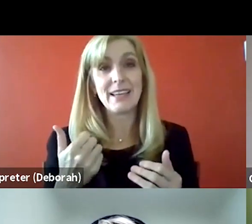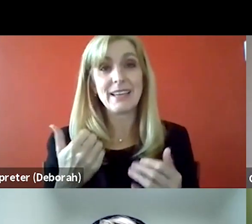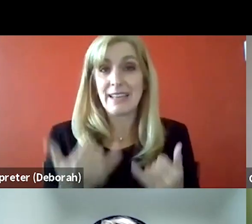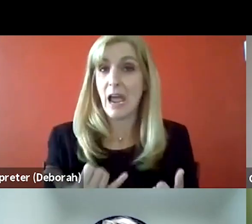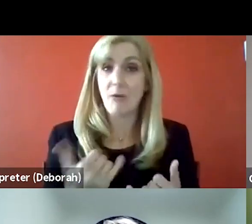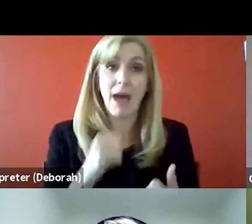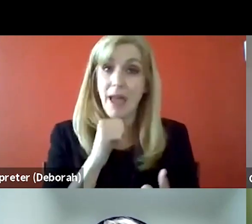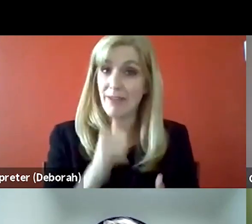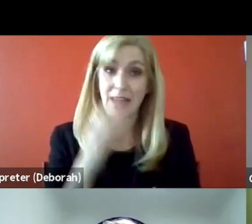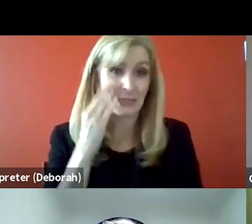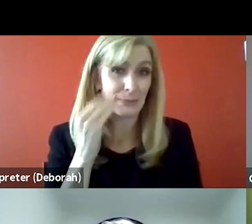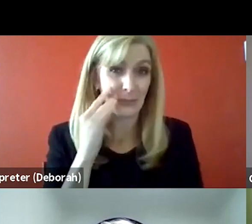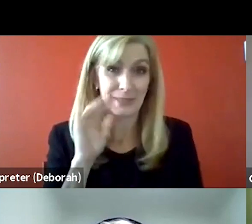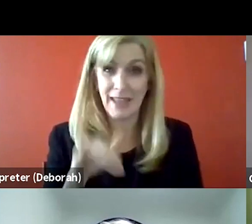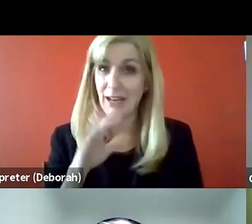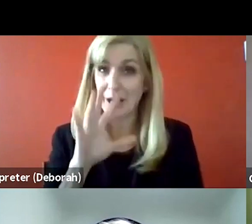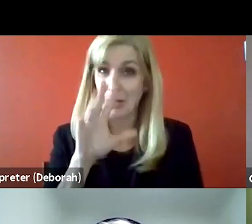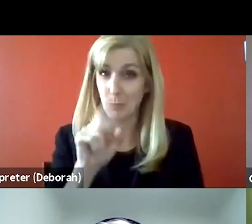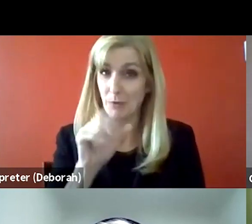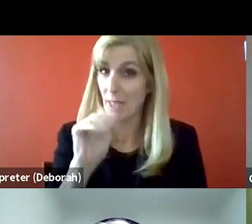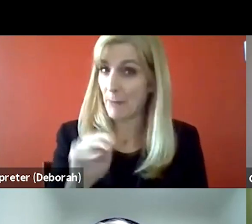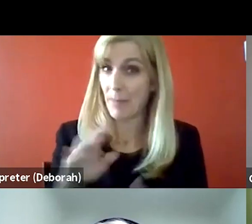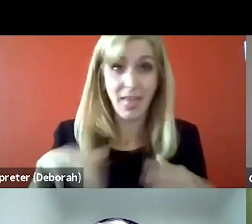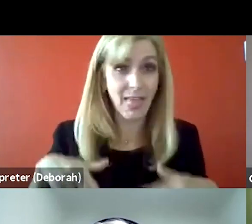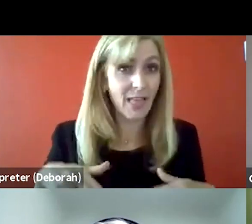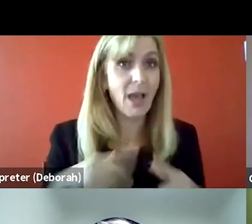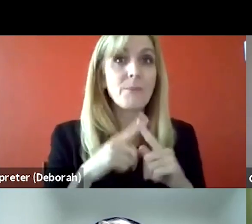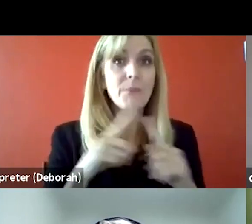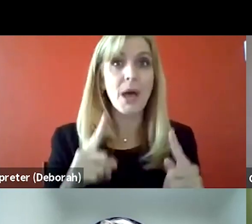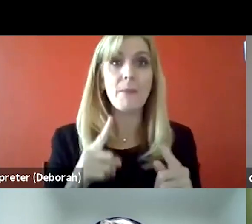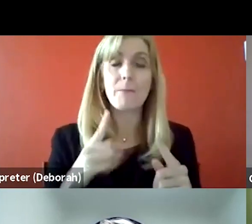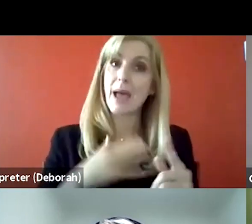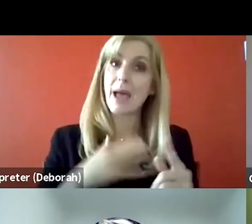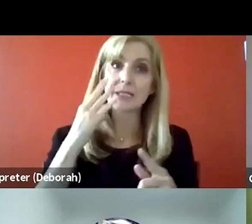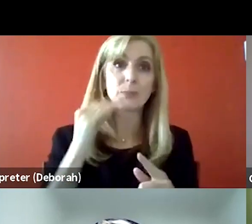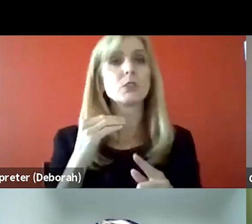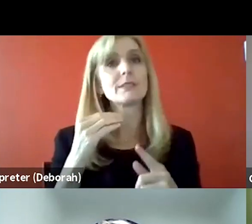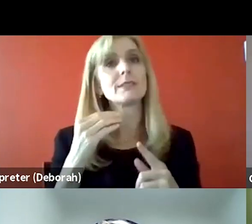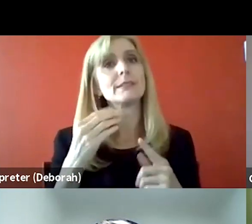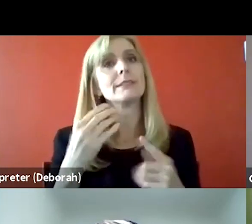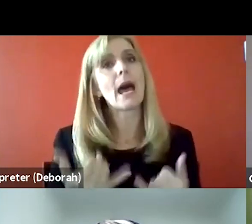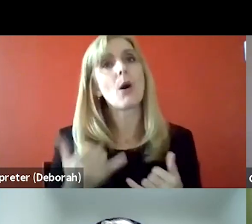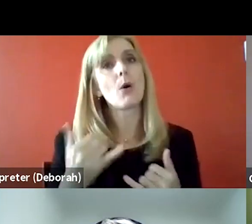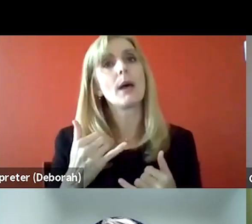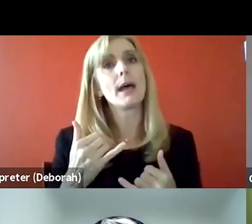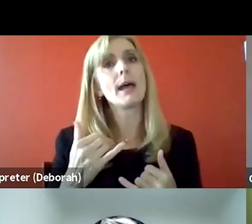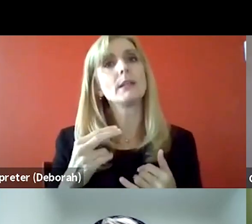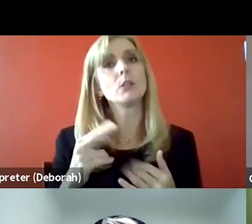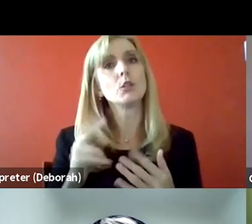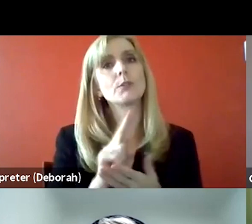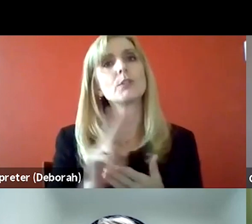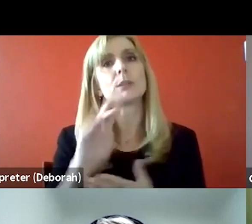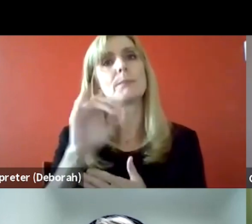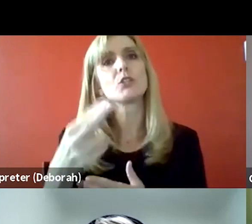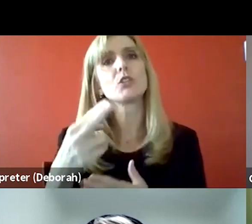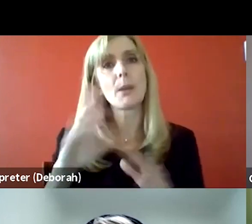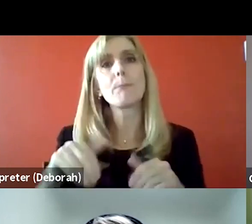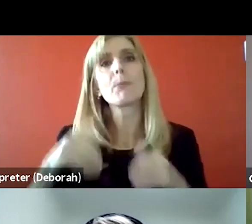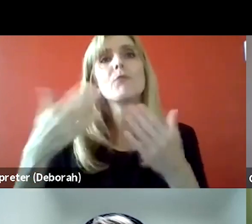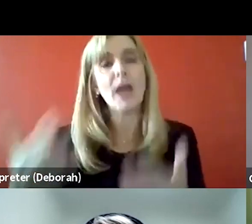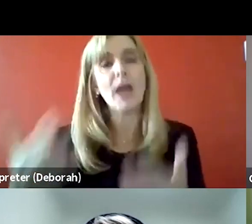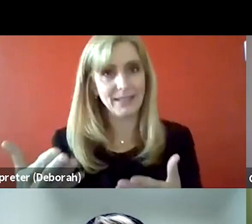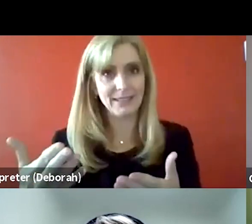the University of Michigan. But again, my primary experience at U of M is just in providing accommodations as a faculty